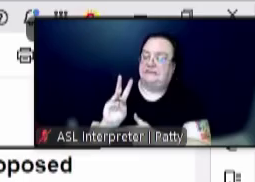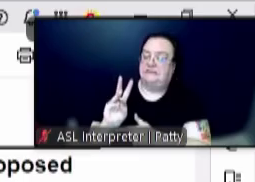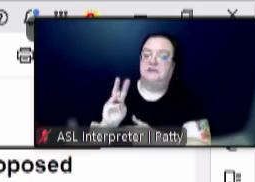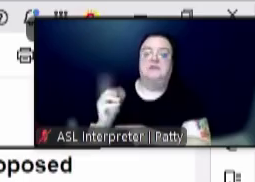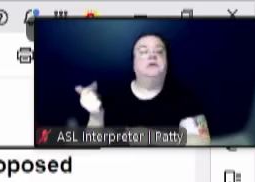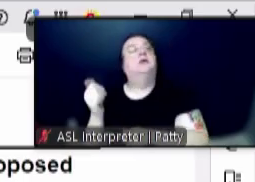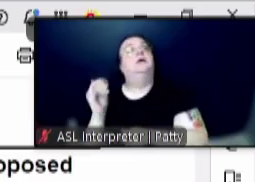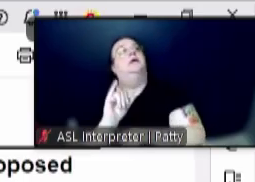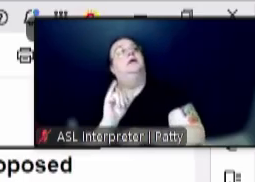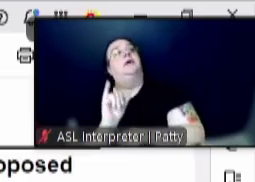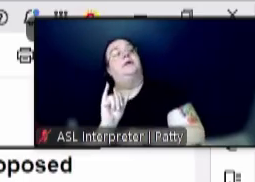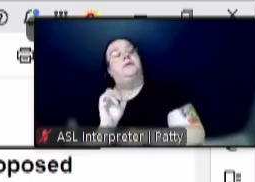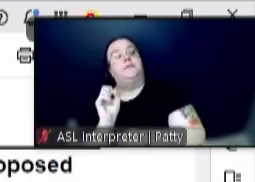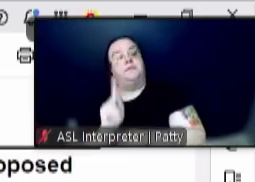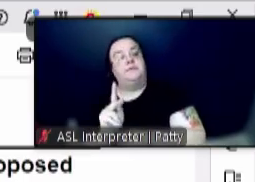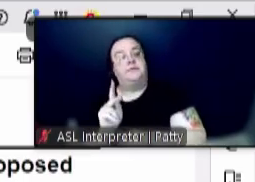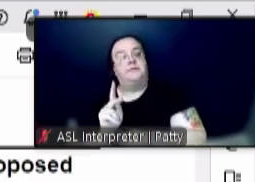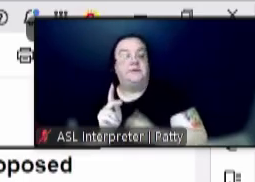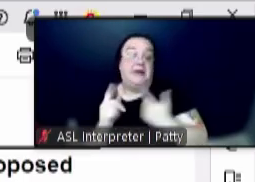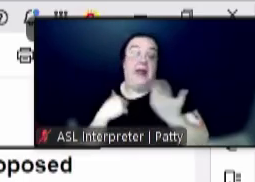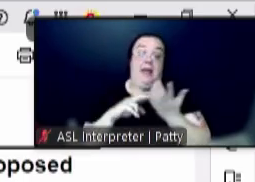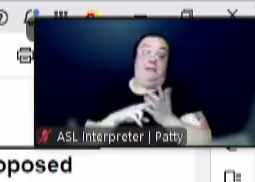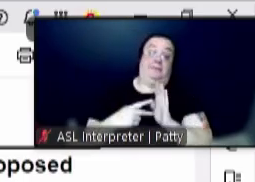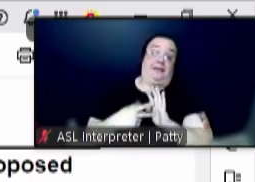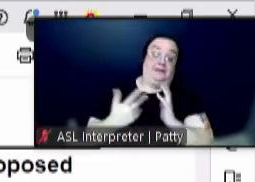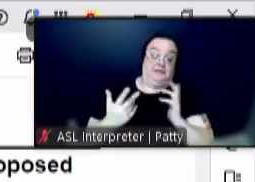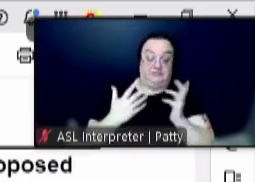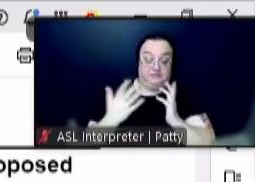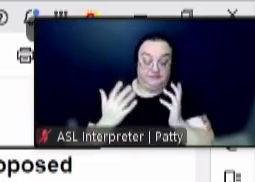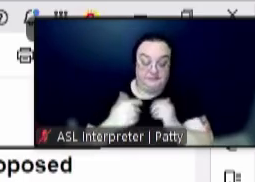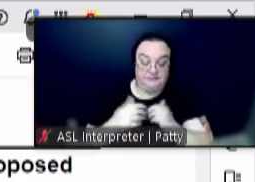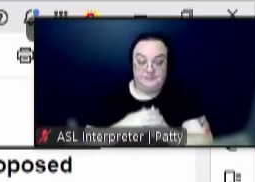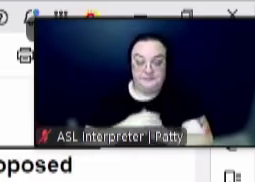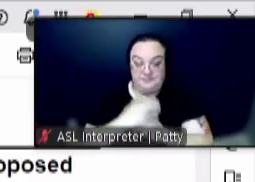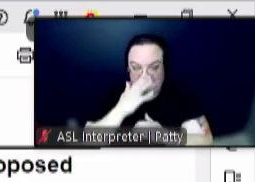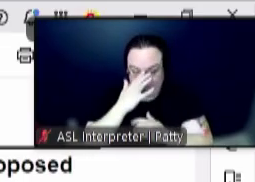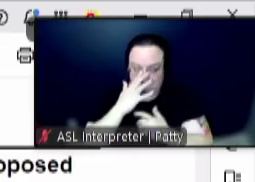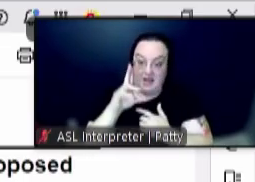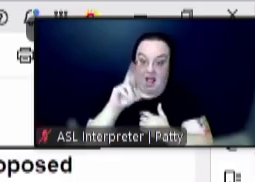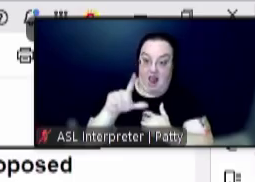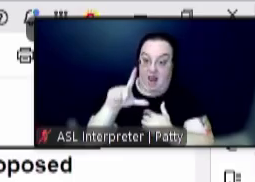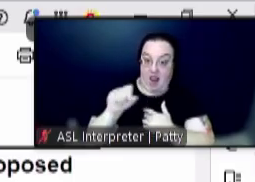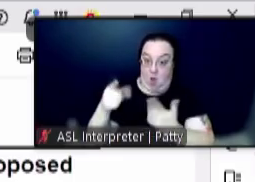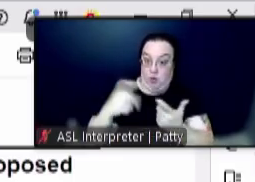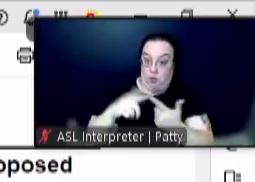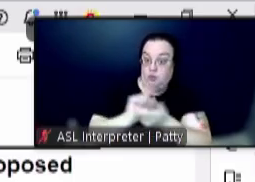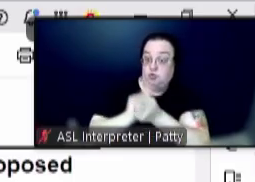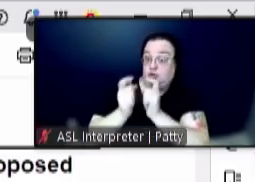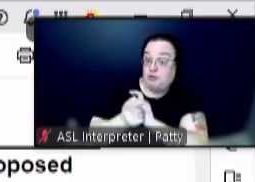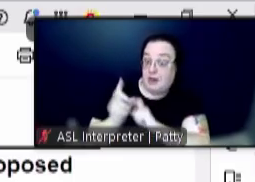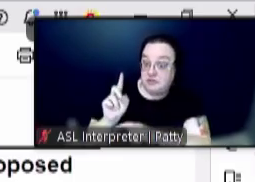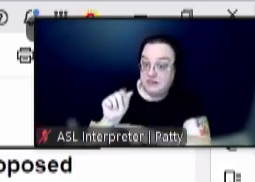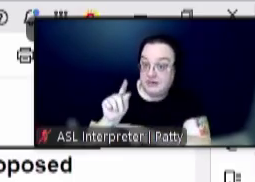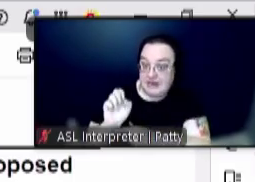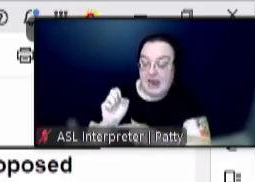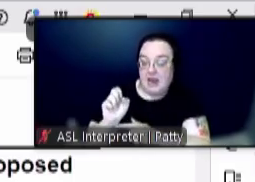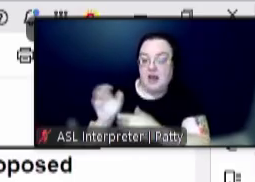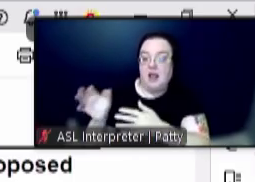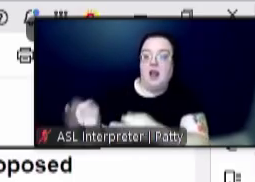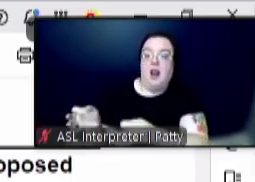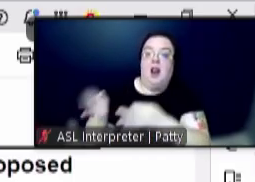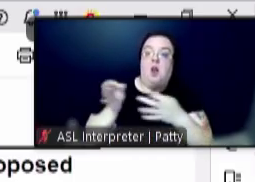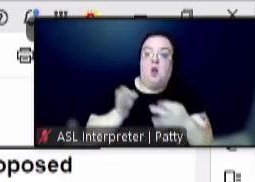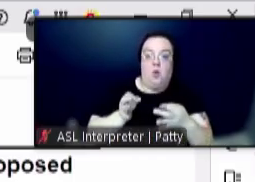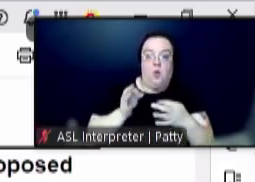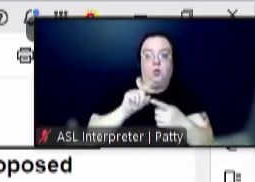Okay. So then the. I mean, unless- For that one should be. Yeah, unless you guys want to change the date and move it into the current fiscal